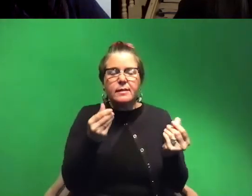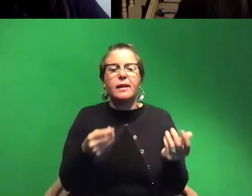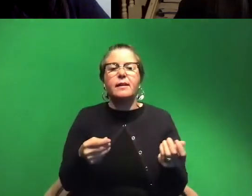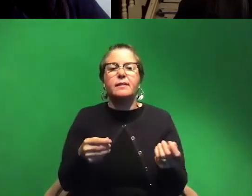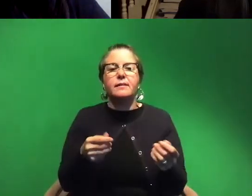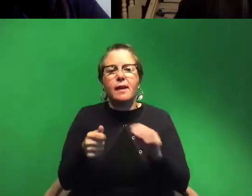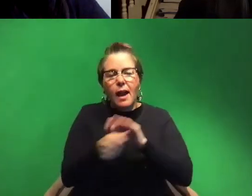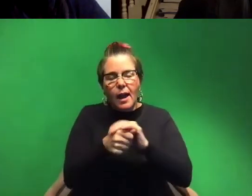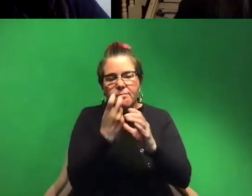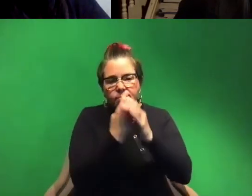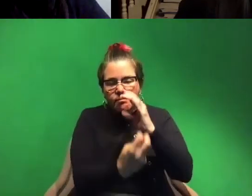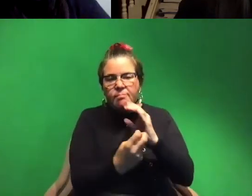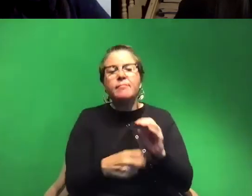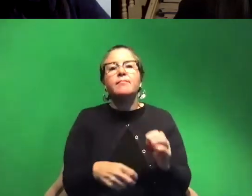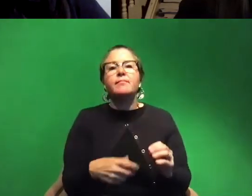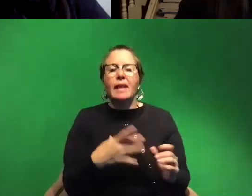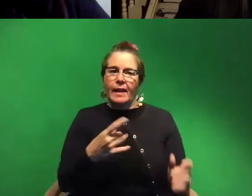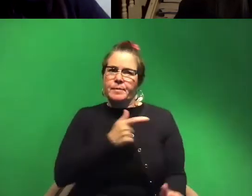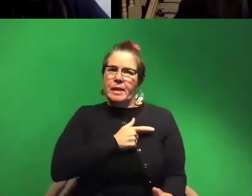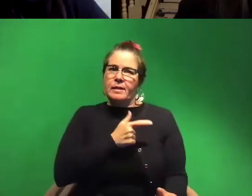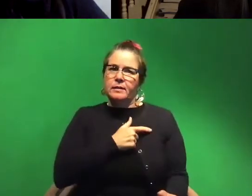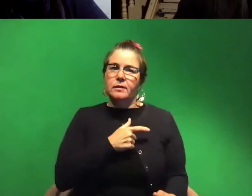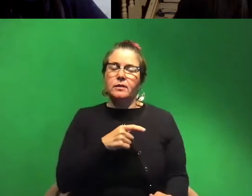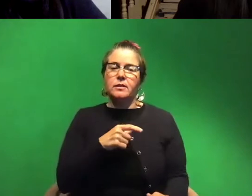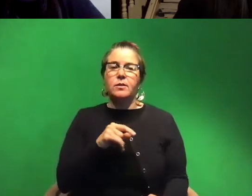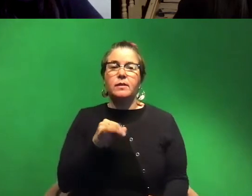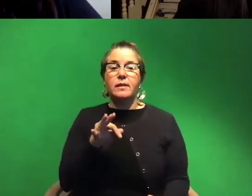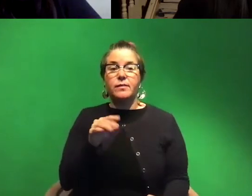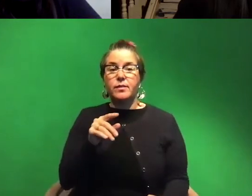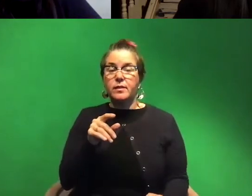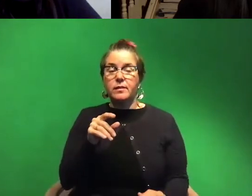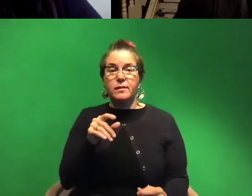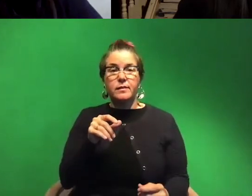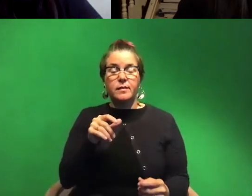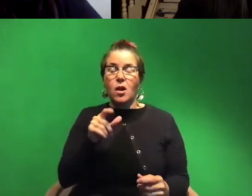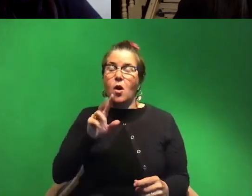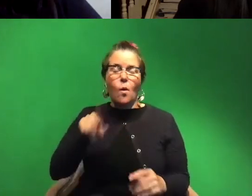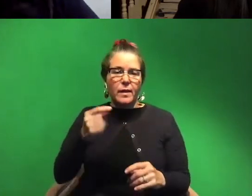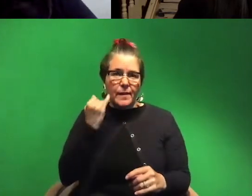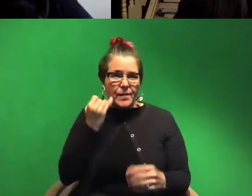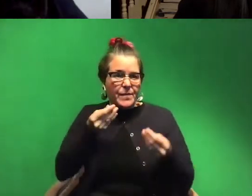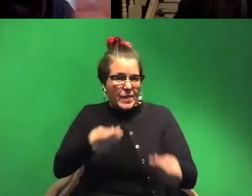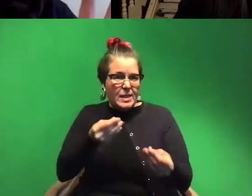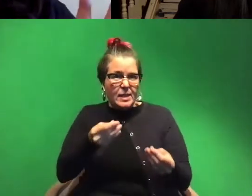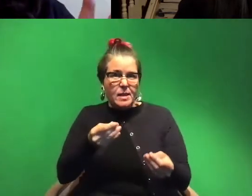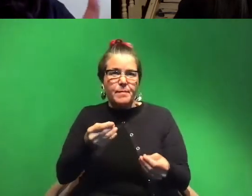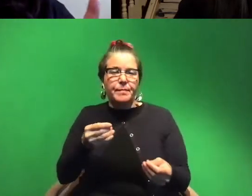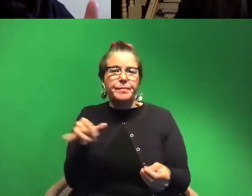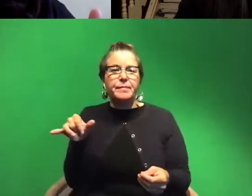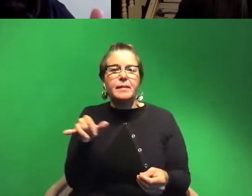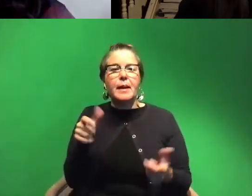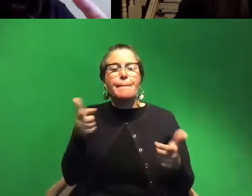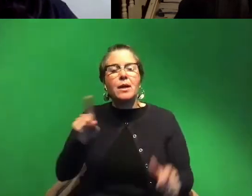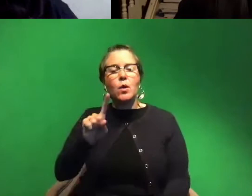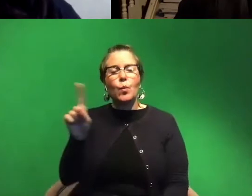in caves, and they like to be lazy. So unless you're feeding them when they come out, you're just not, you have to, it's like a big Where's